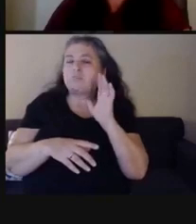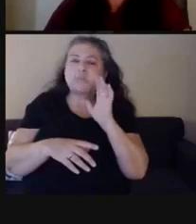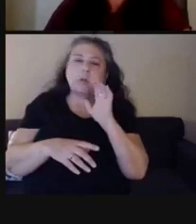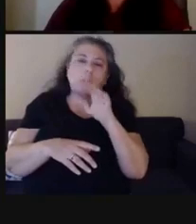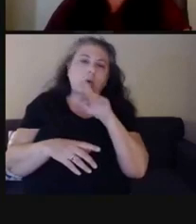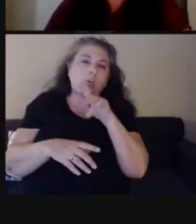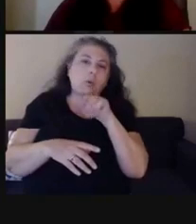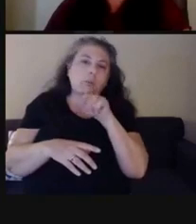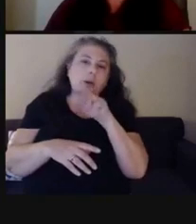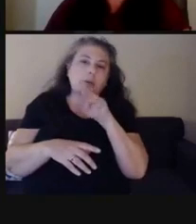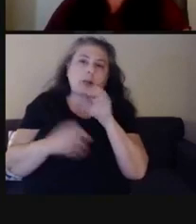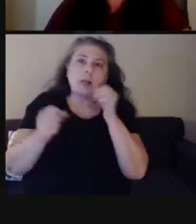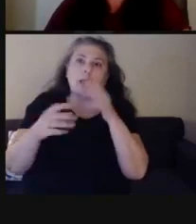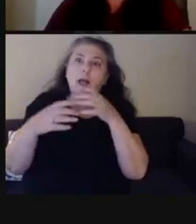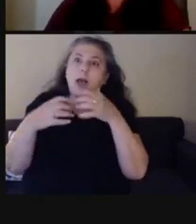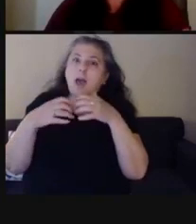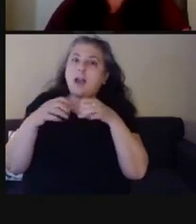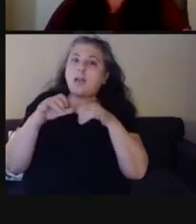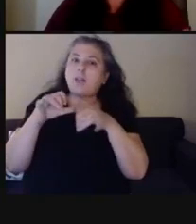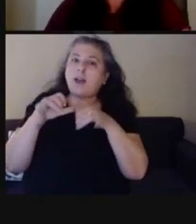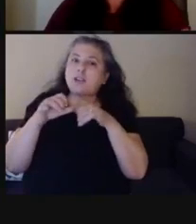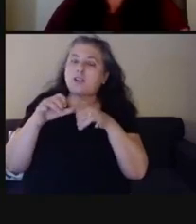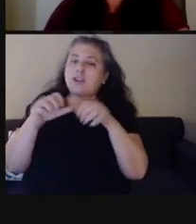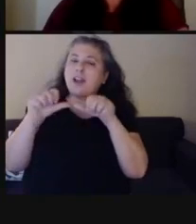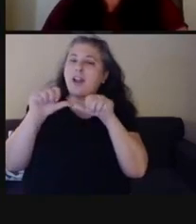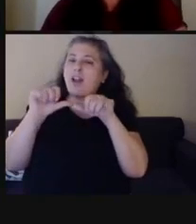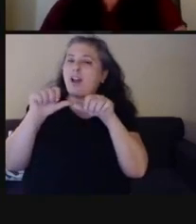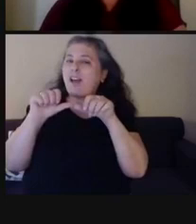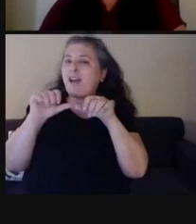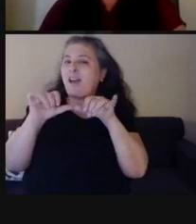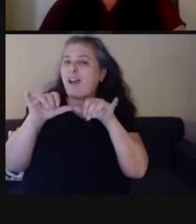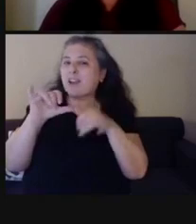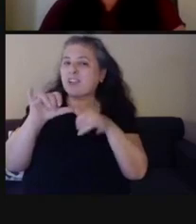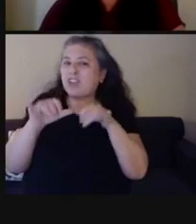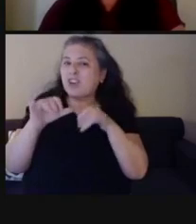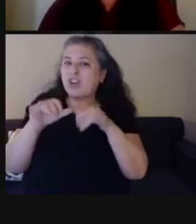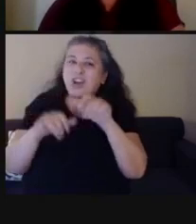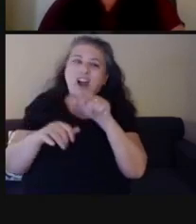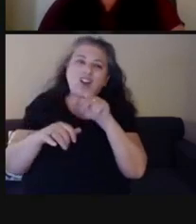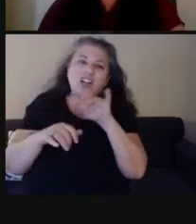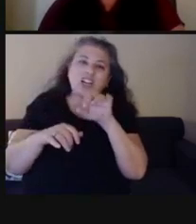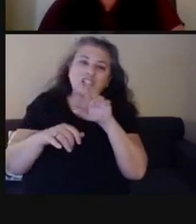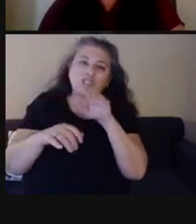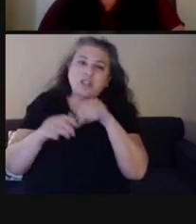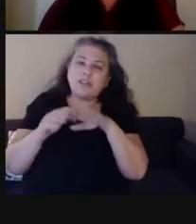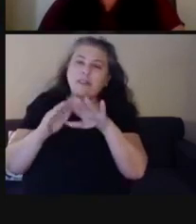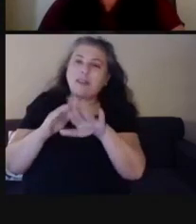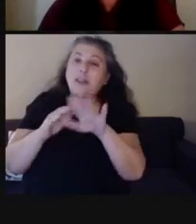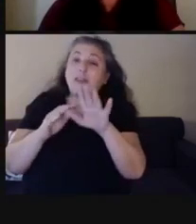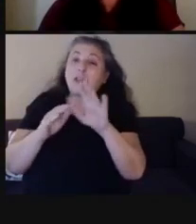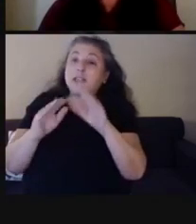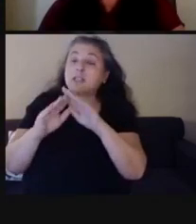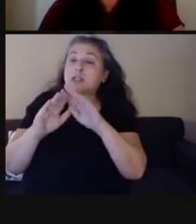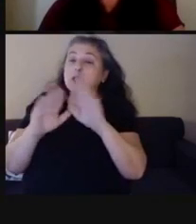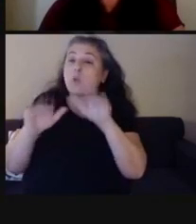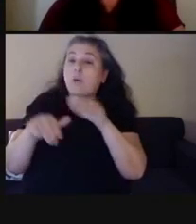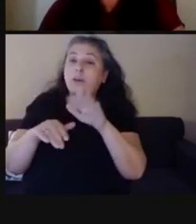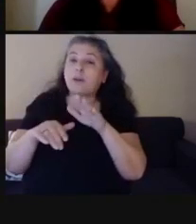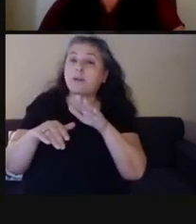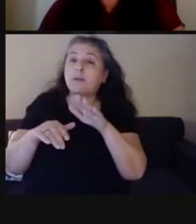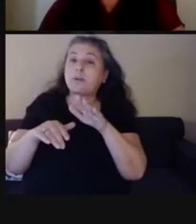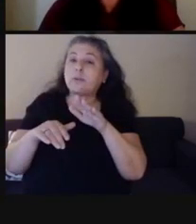of engineering and architecture that went along with it. This dwelling can withstand the